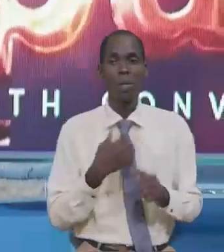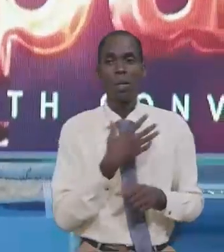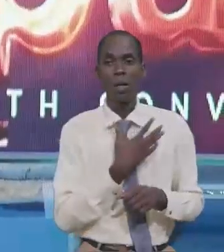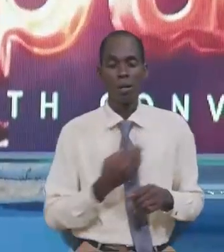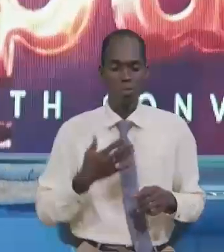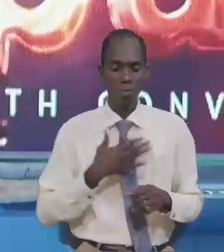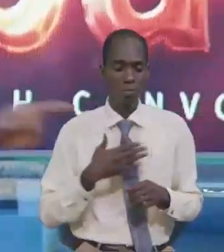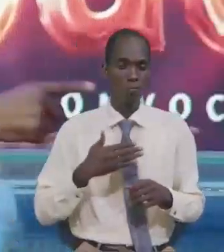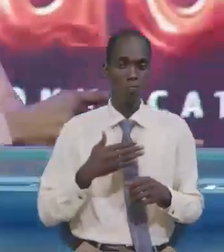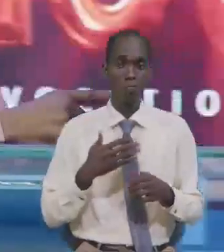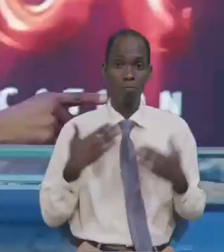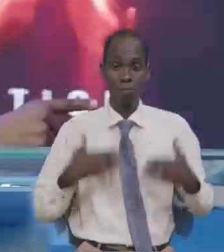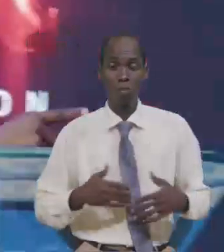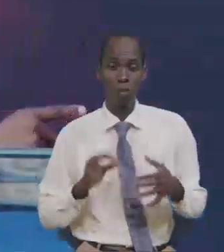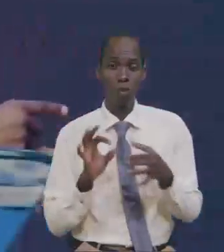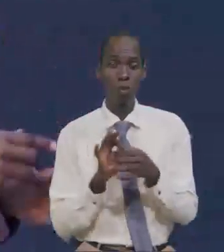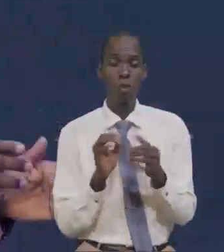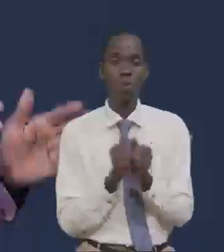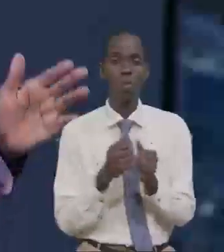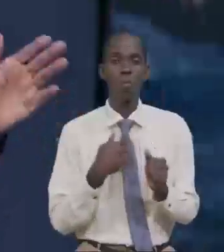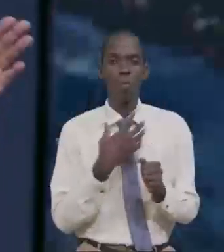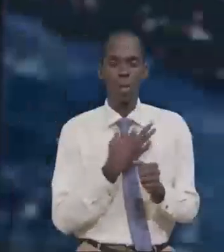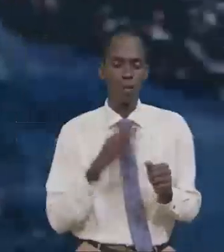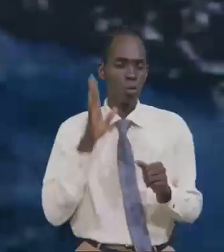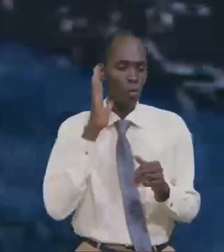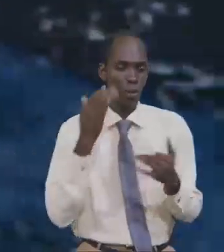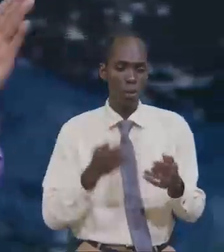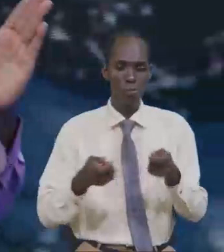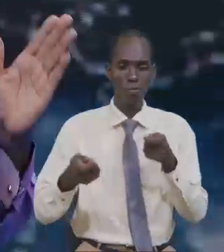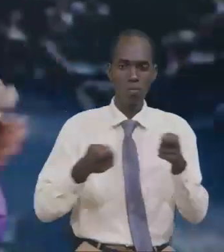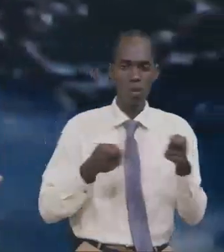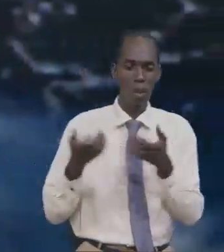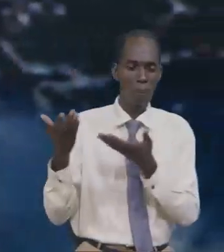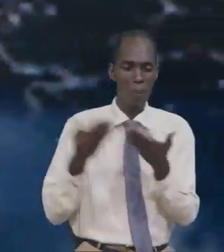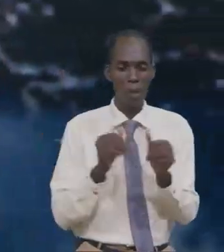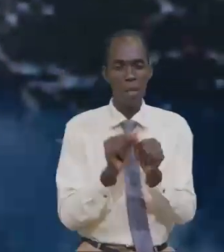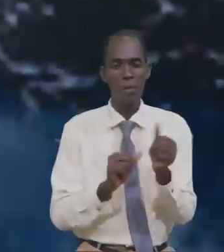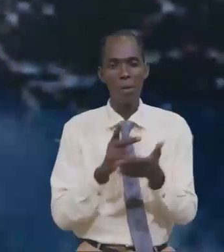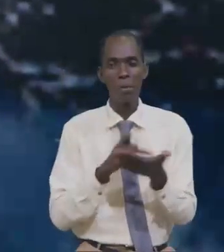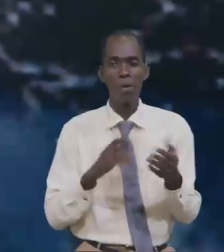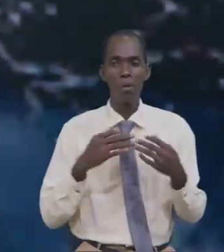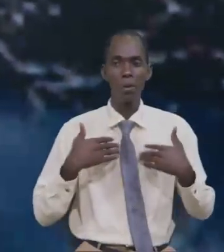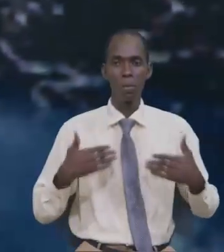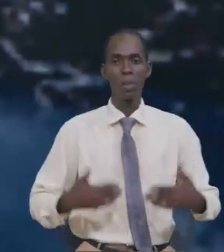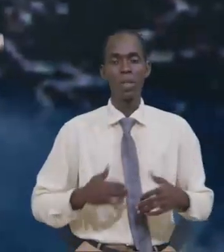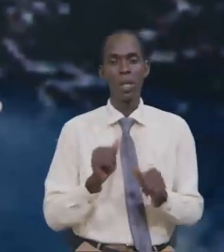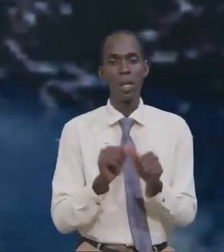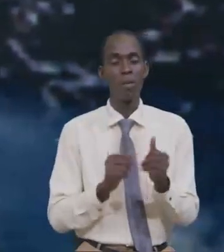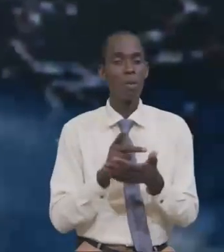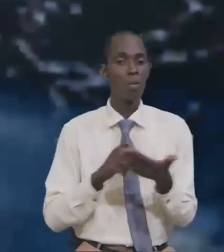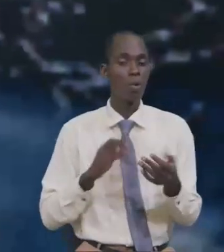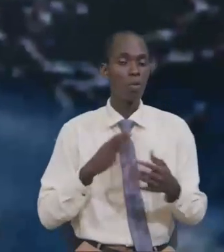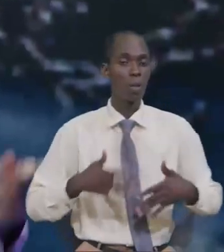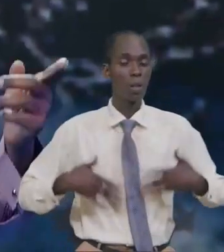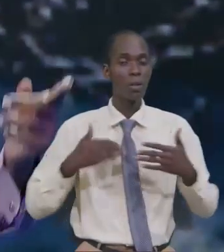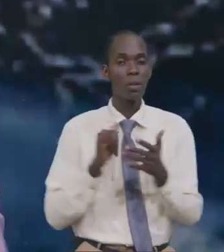part of your life, that everything will concentrate on where you are going and what destination